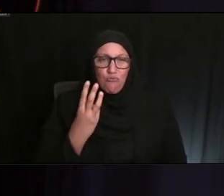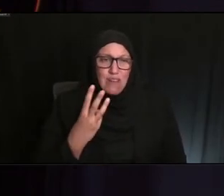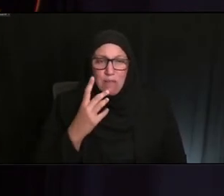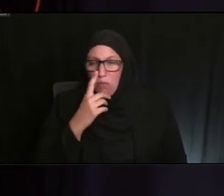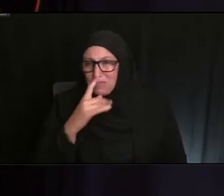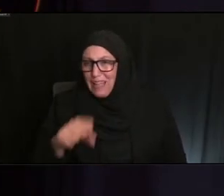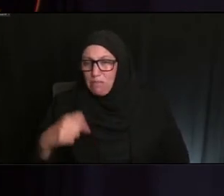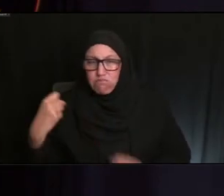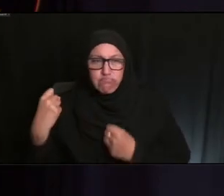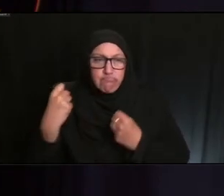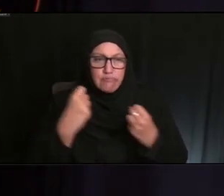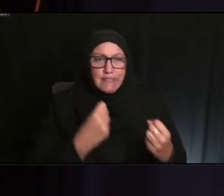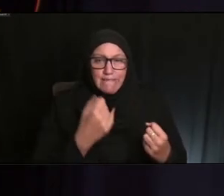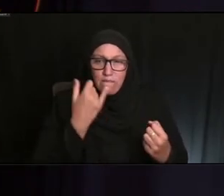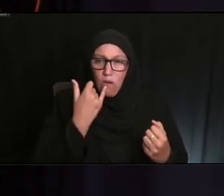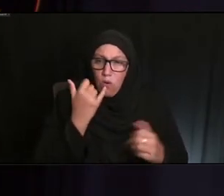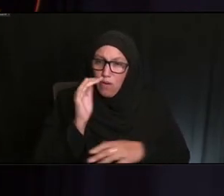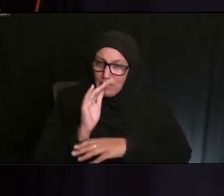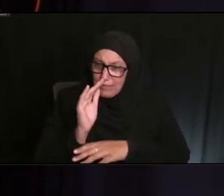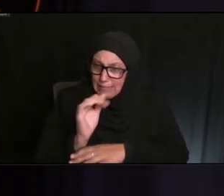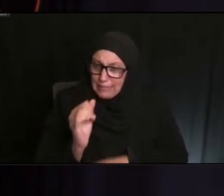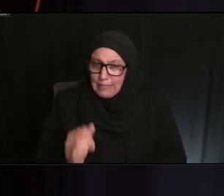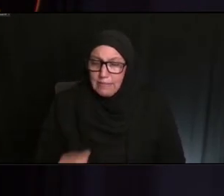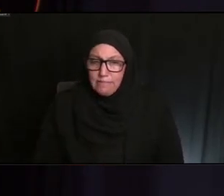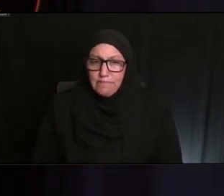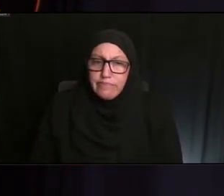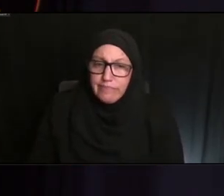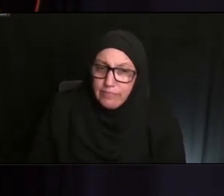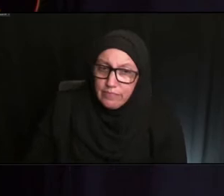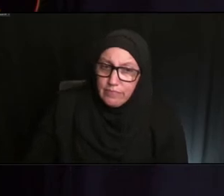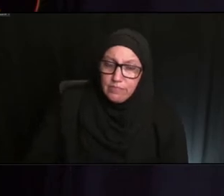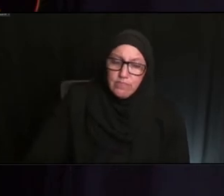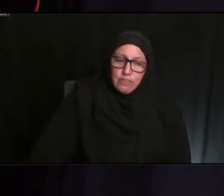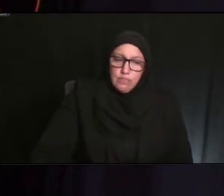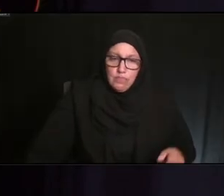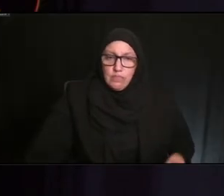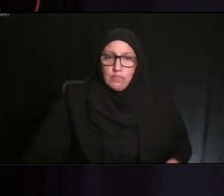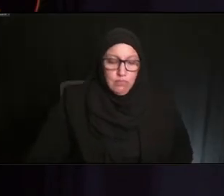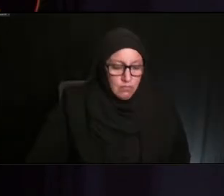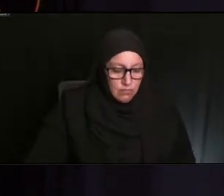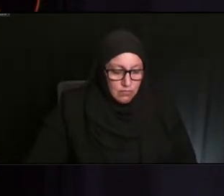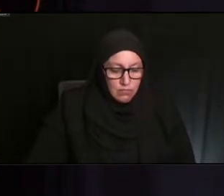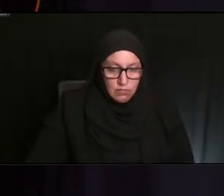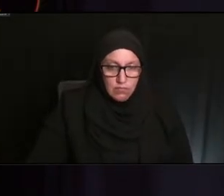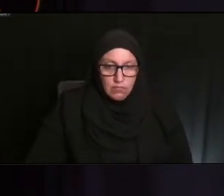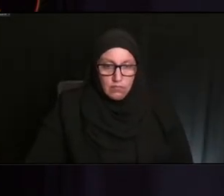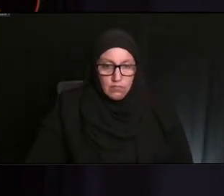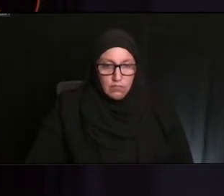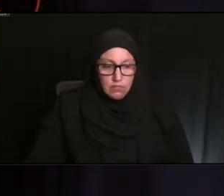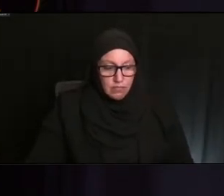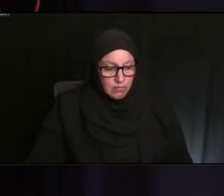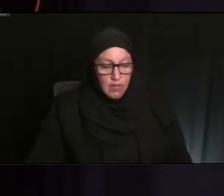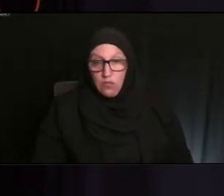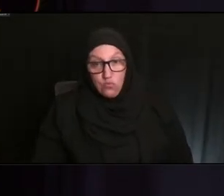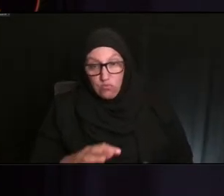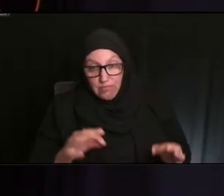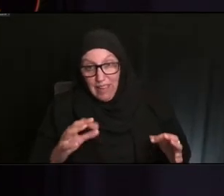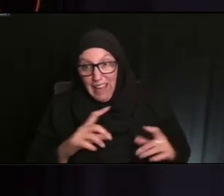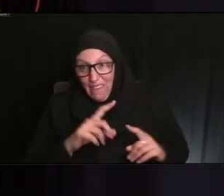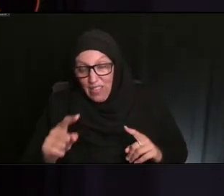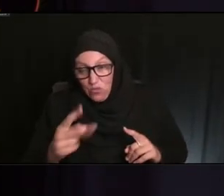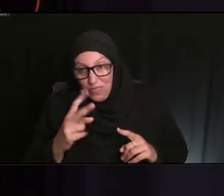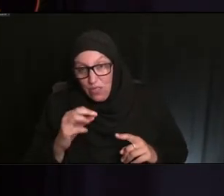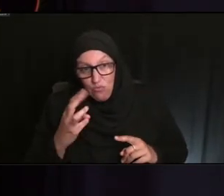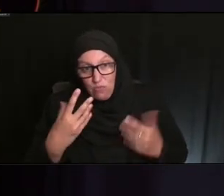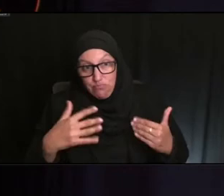where people actually started taking their phones with them overseas, generally. And then it became a big thing after that.